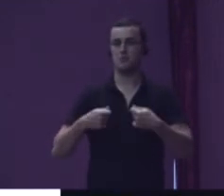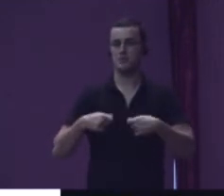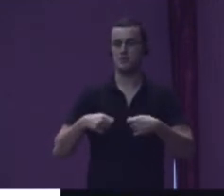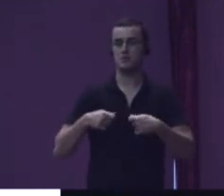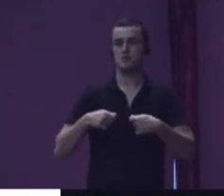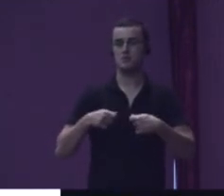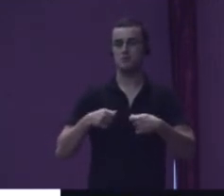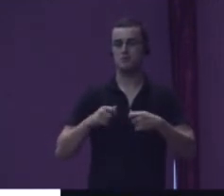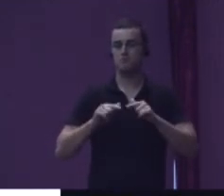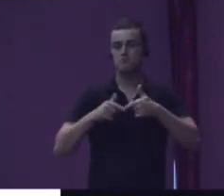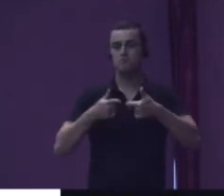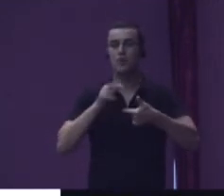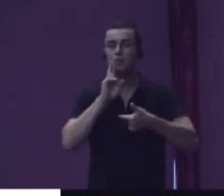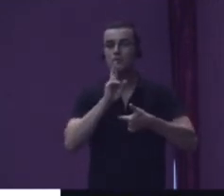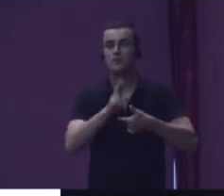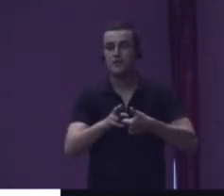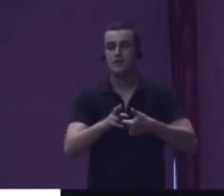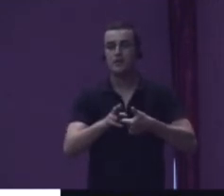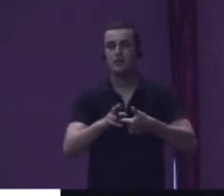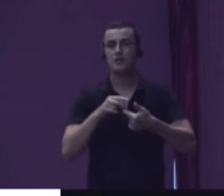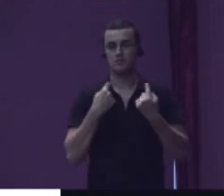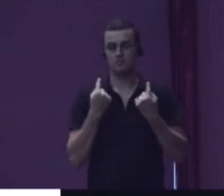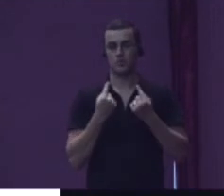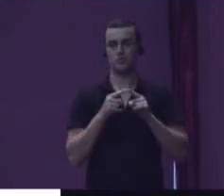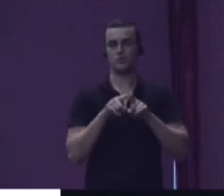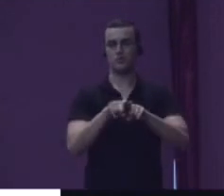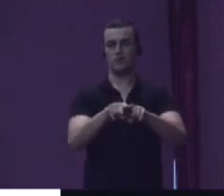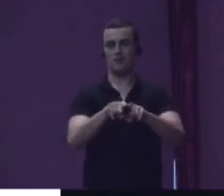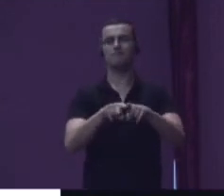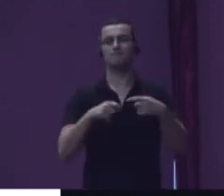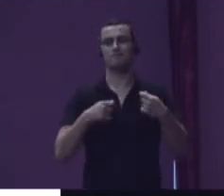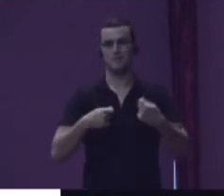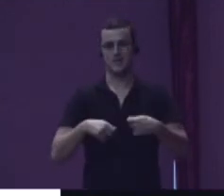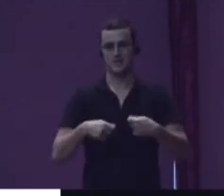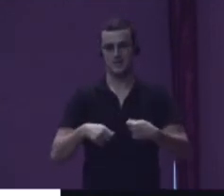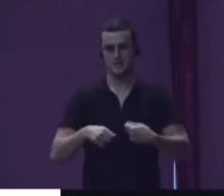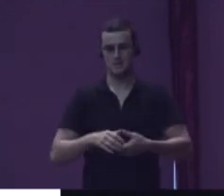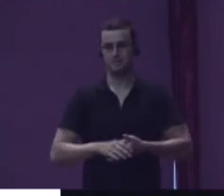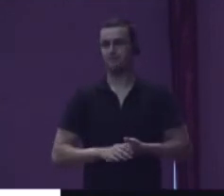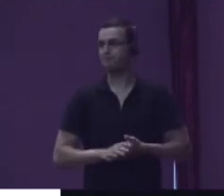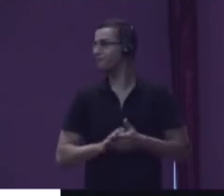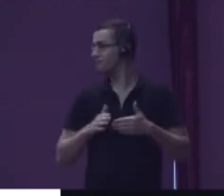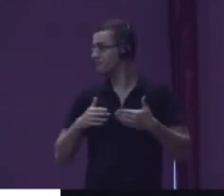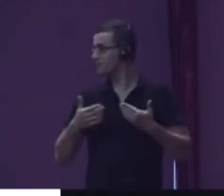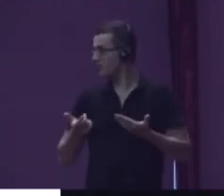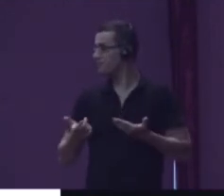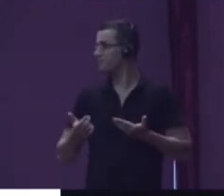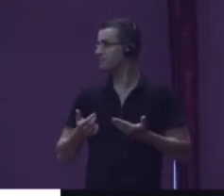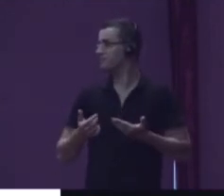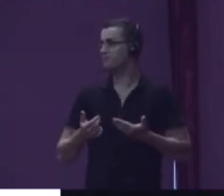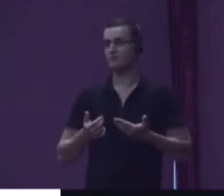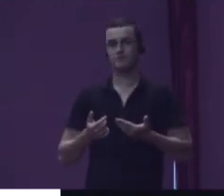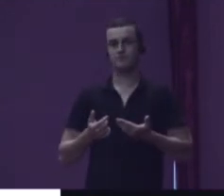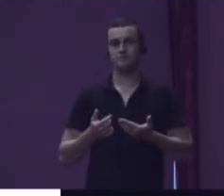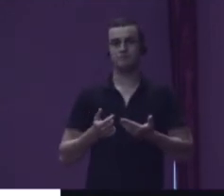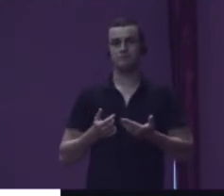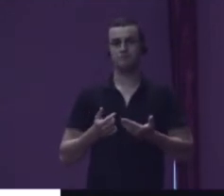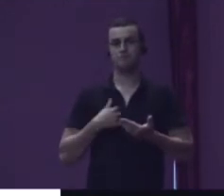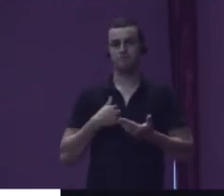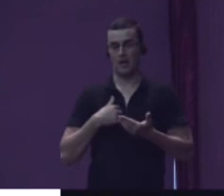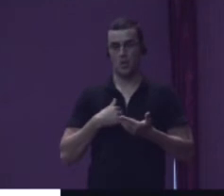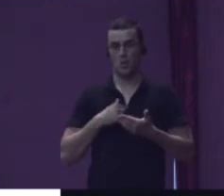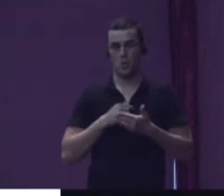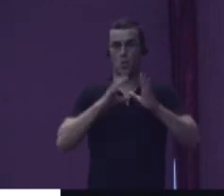I will close now and leave you with that thought, which I think is applicable to many countries, including